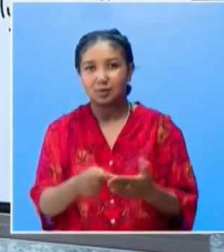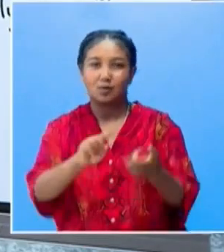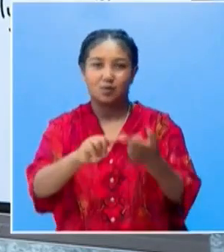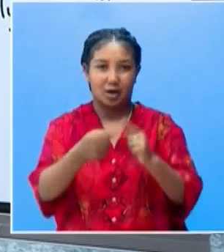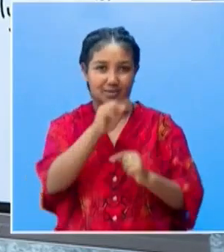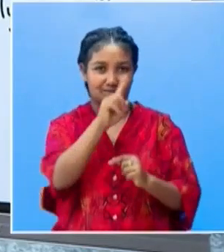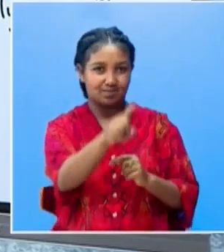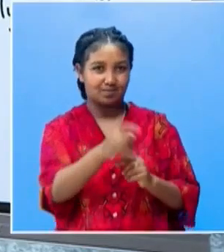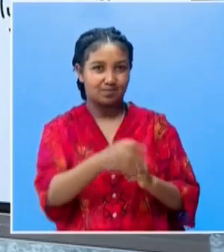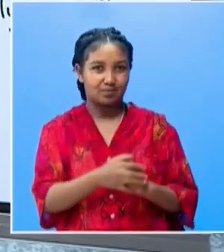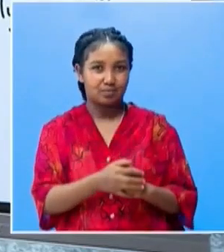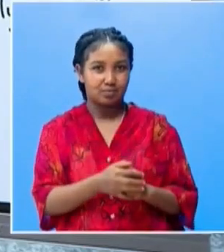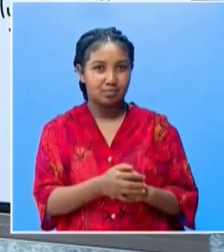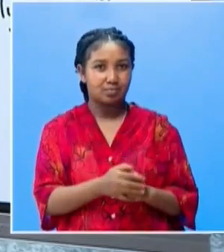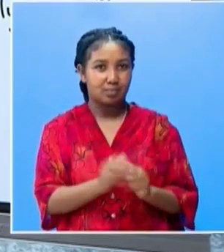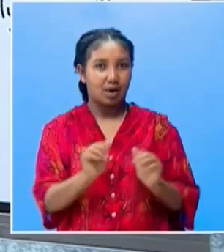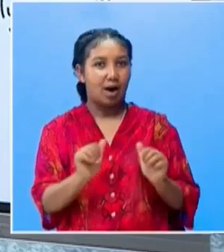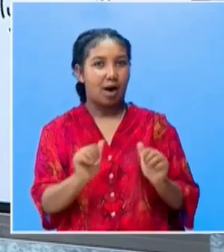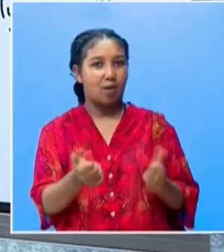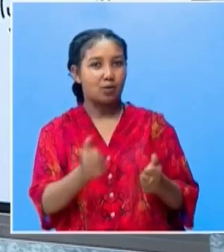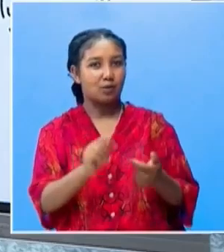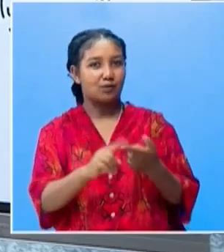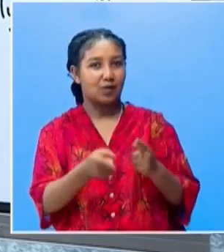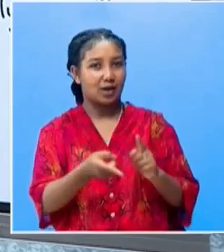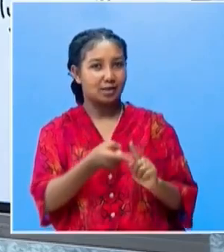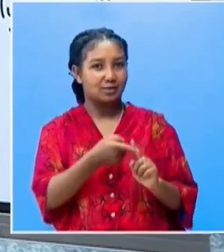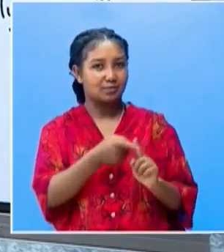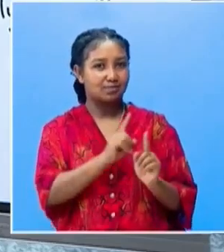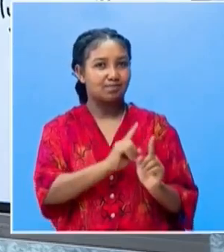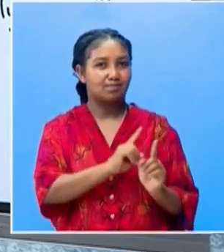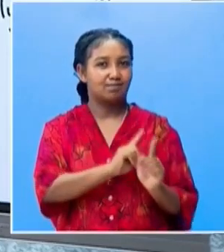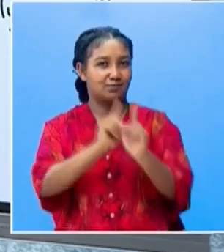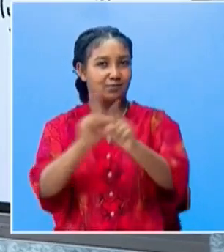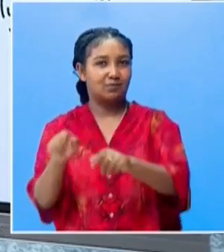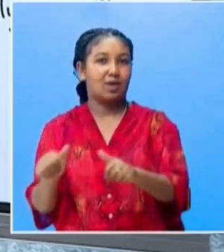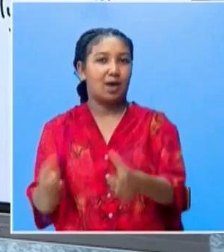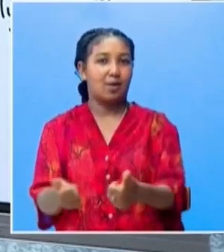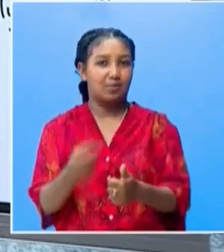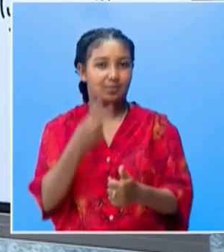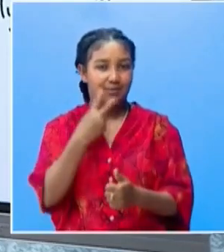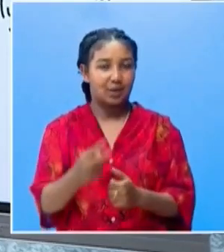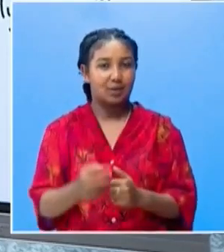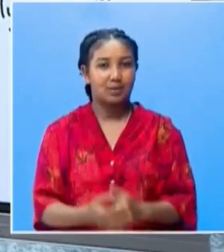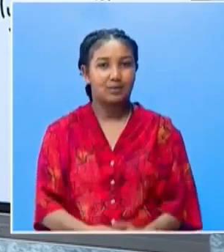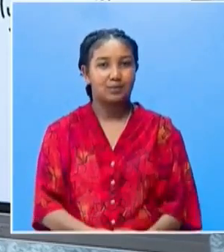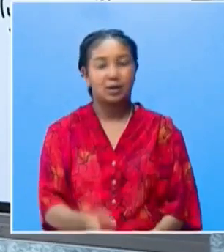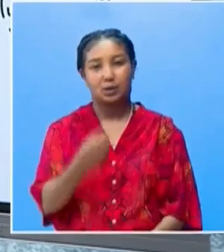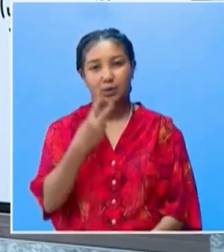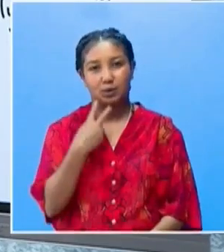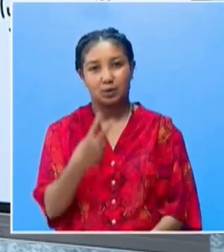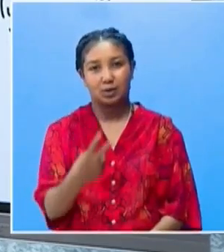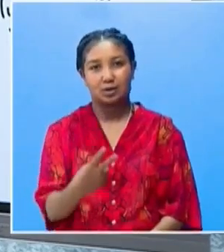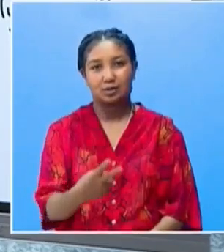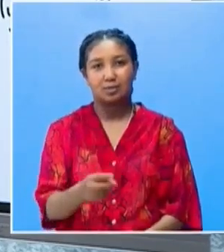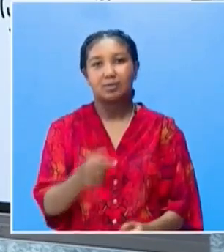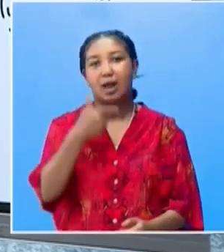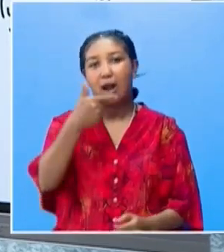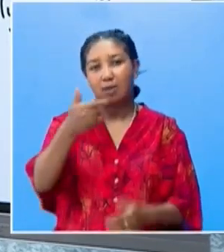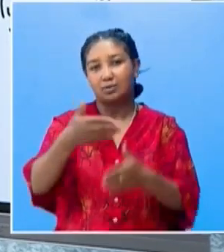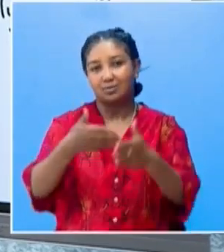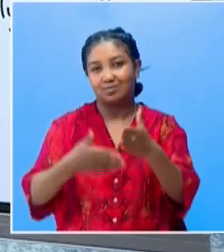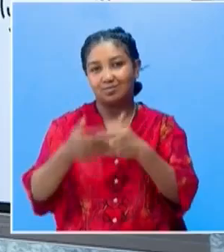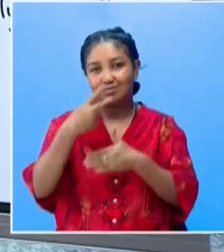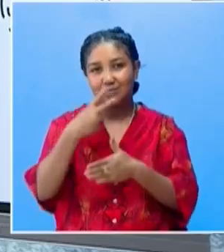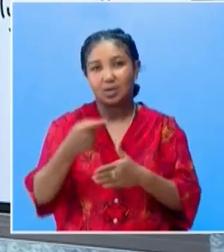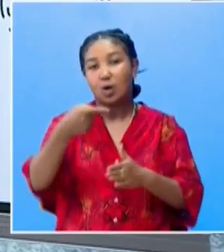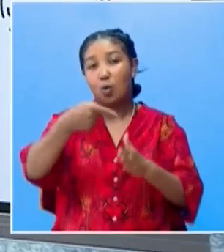friend. Let's see how your friend could possibly answer. Okay? Look at the language pattern. What